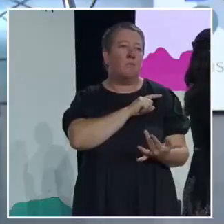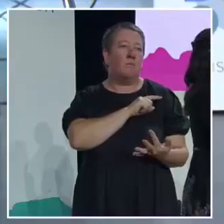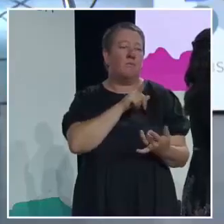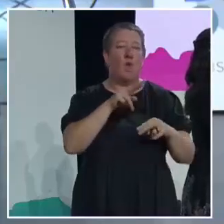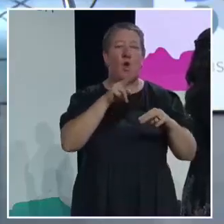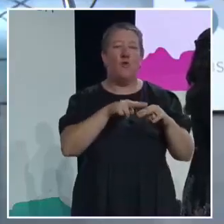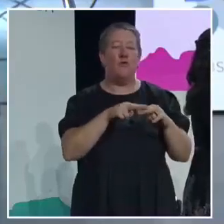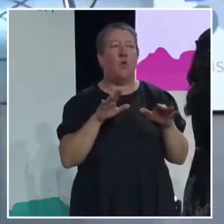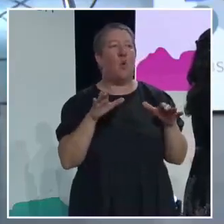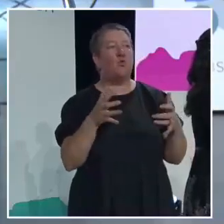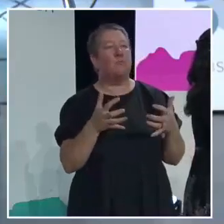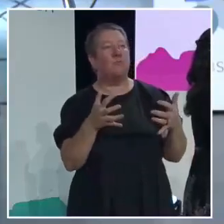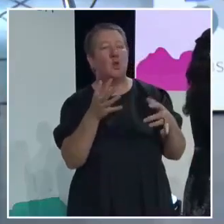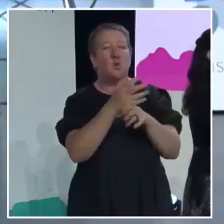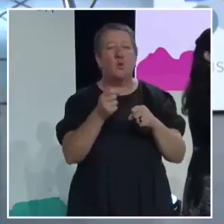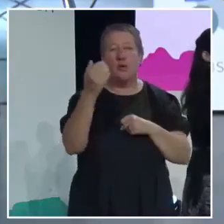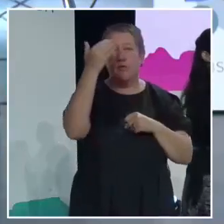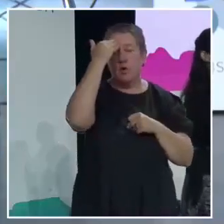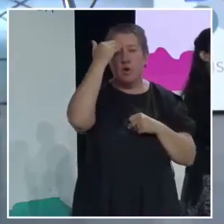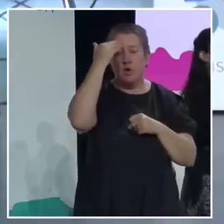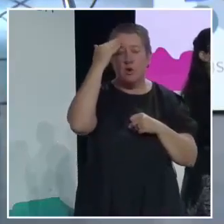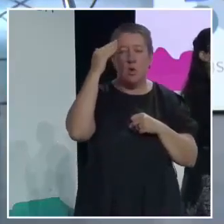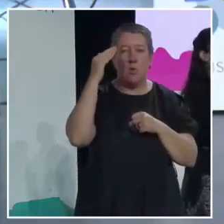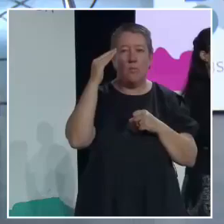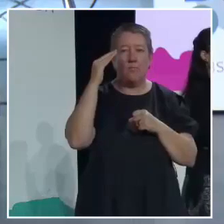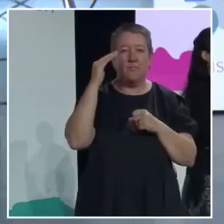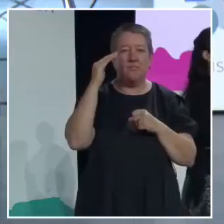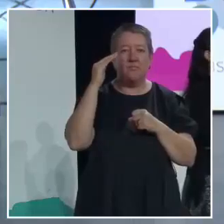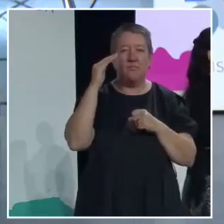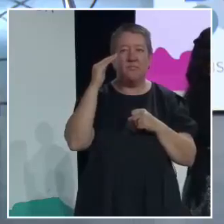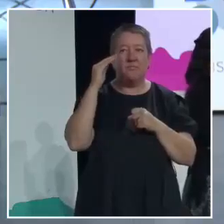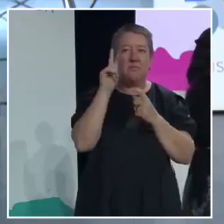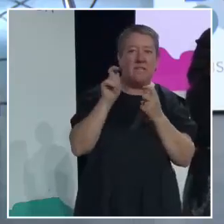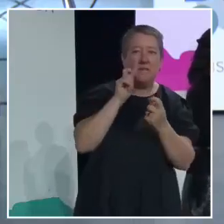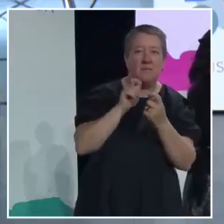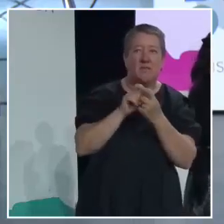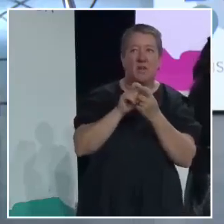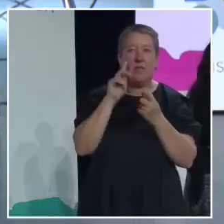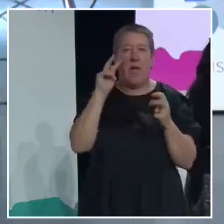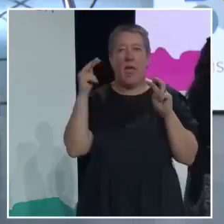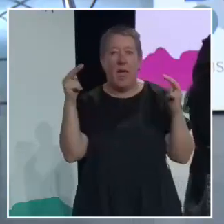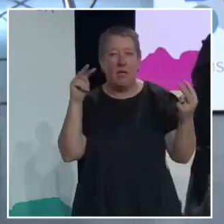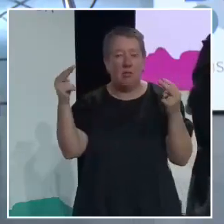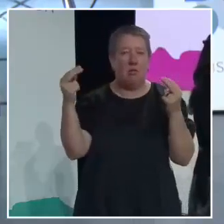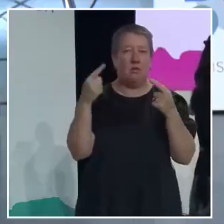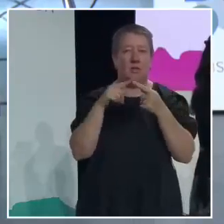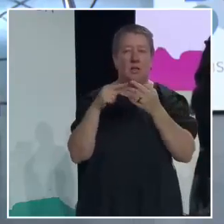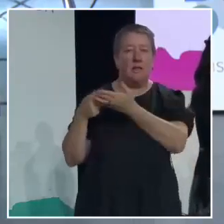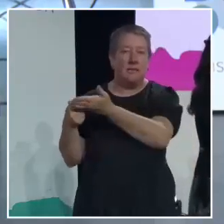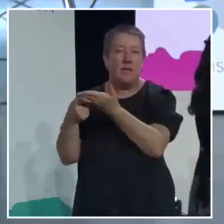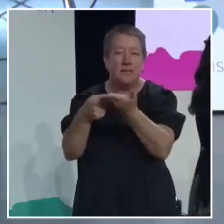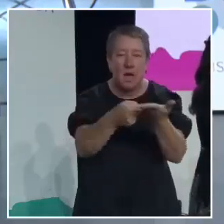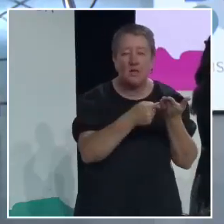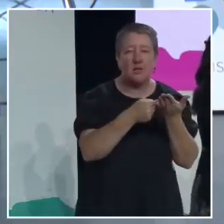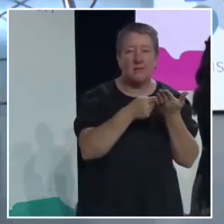forum you never know exactly the sum of all the angles, the discussions which